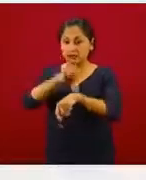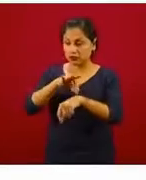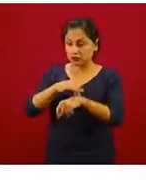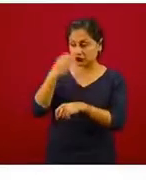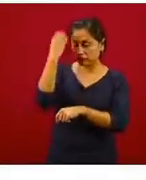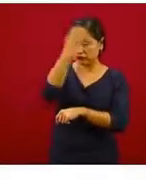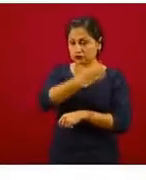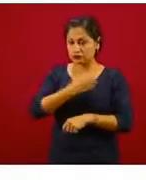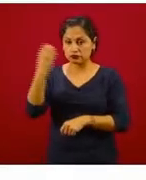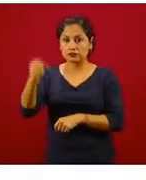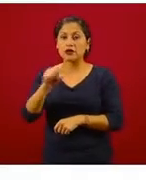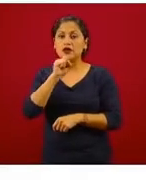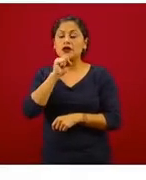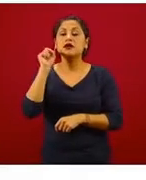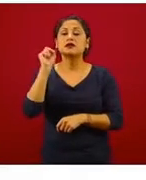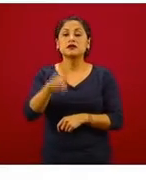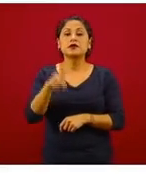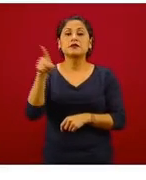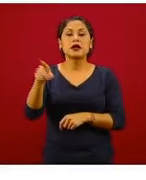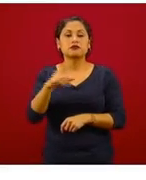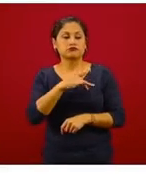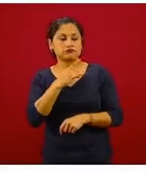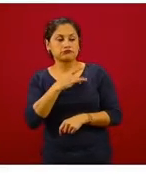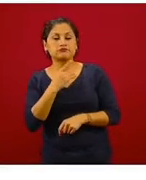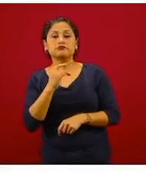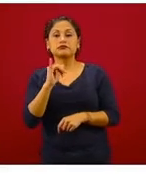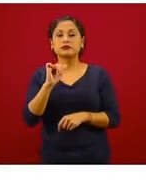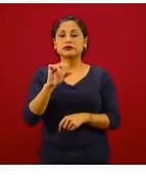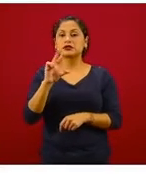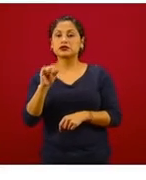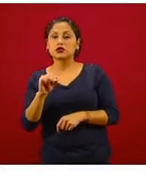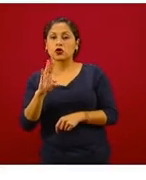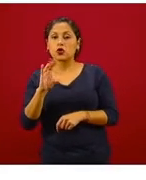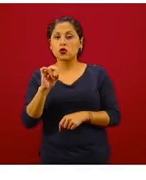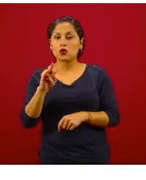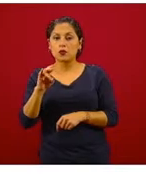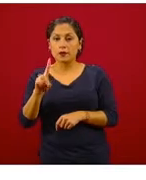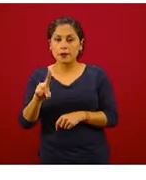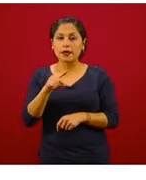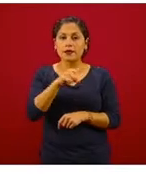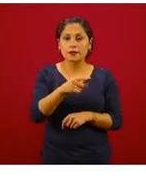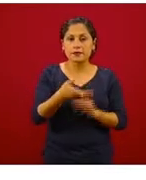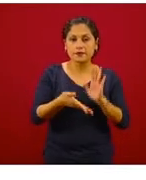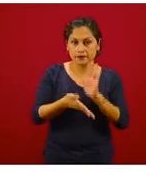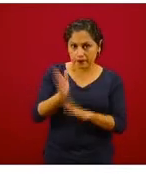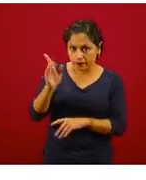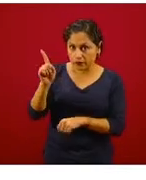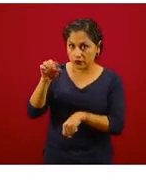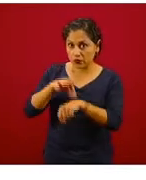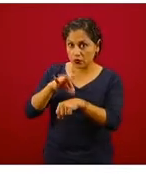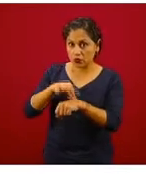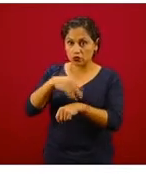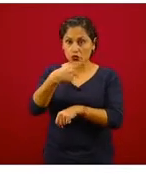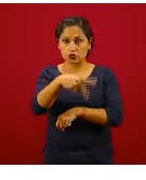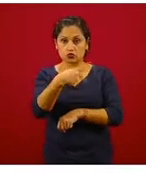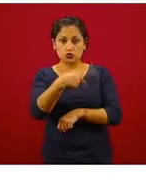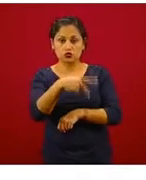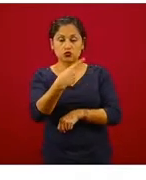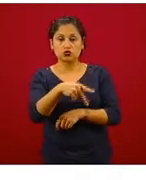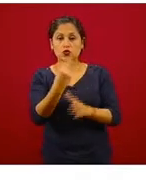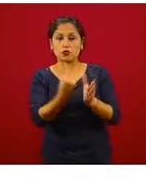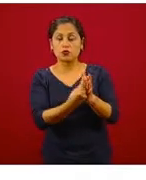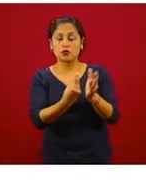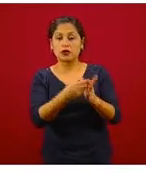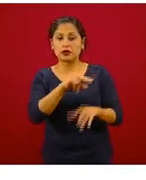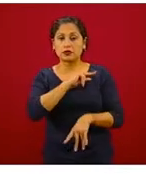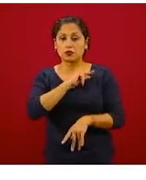person who is a suspect, but we have to apply if there are symptoms or not, if they are might